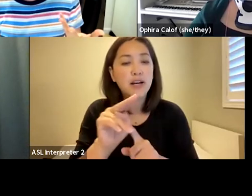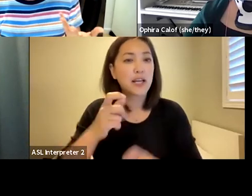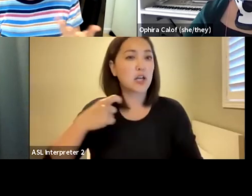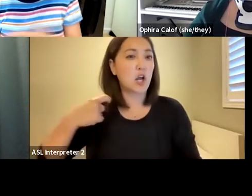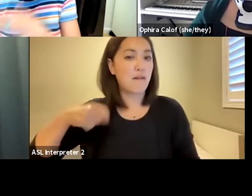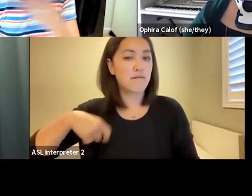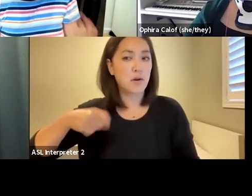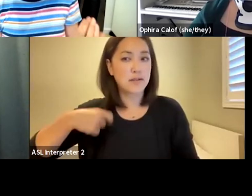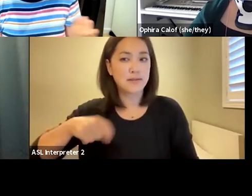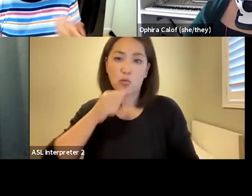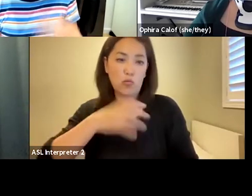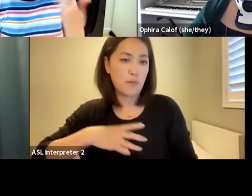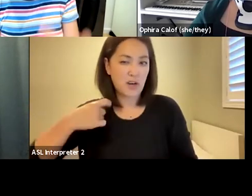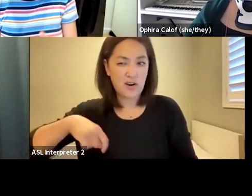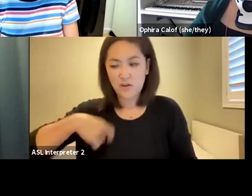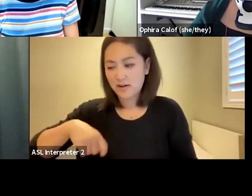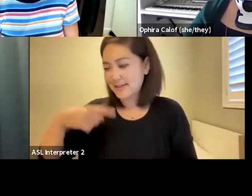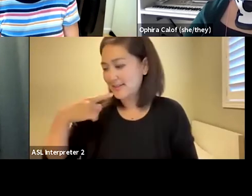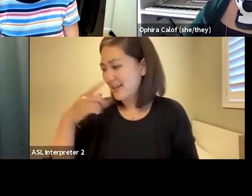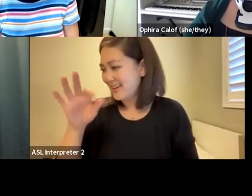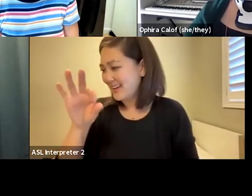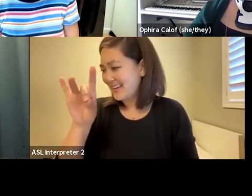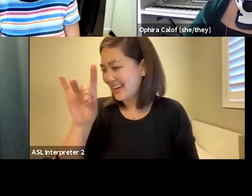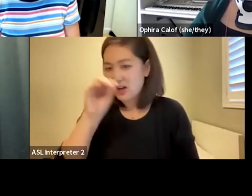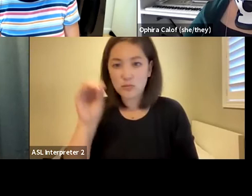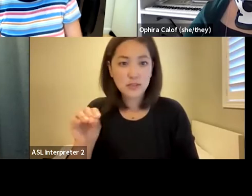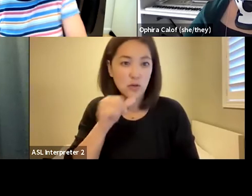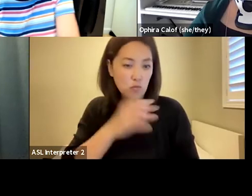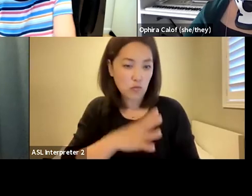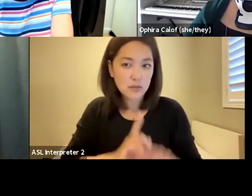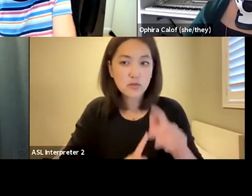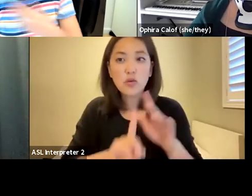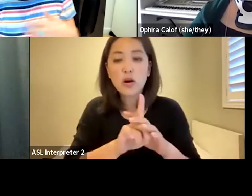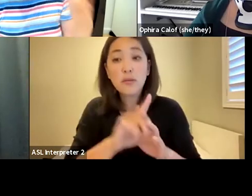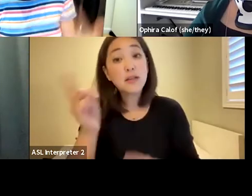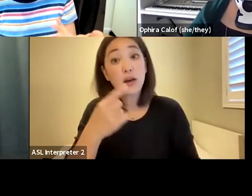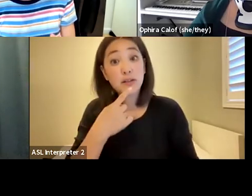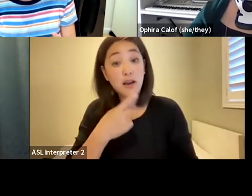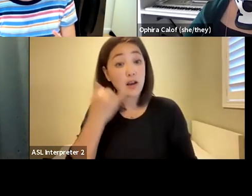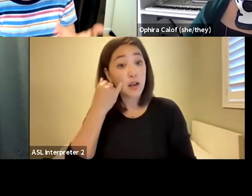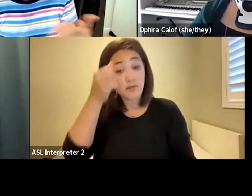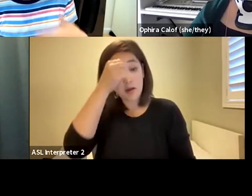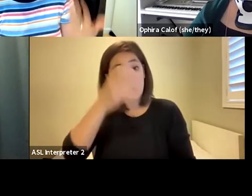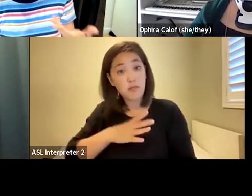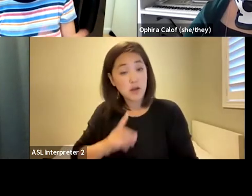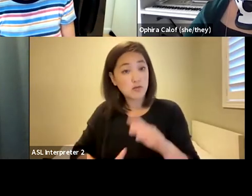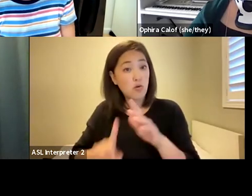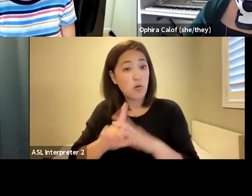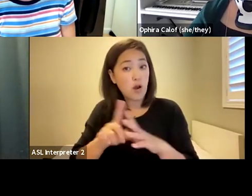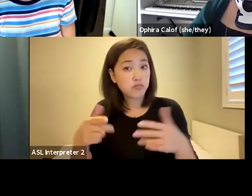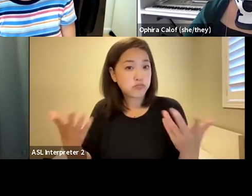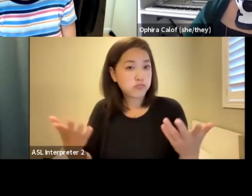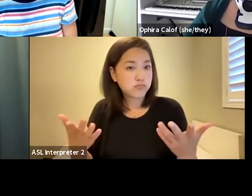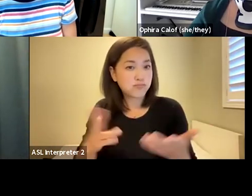said, and it was 98% female attendees. And someone said, you know, until the men attend this conference, we can't really